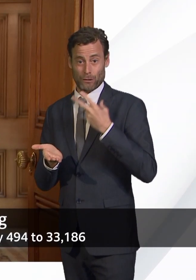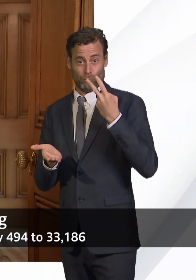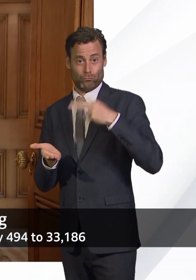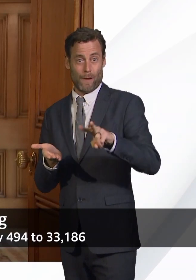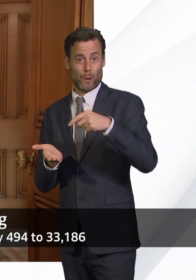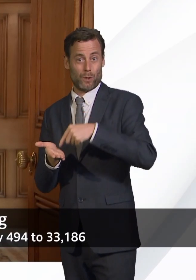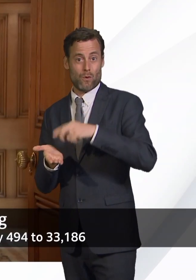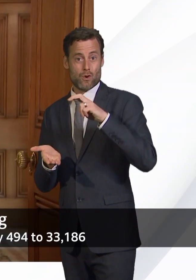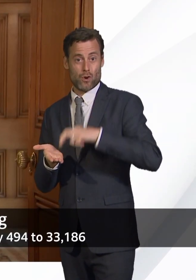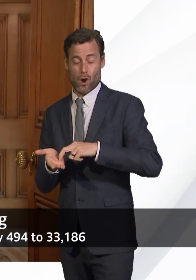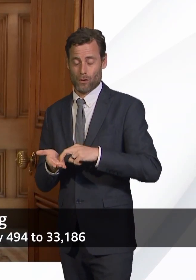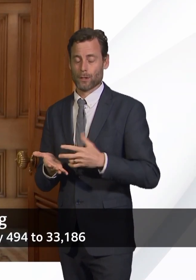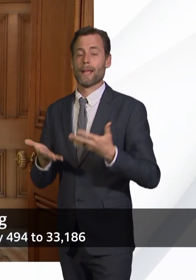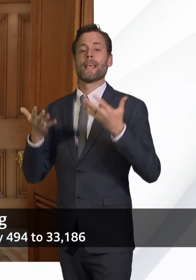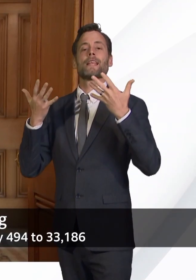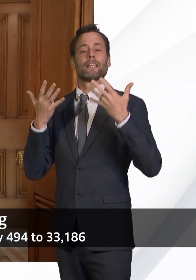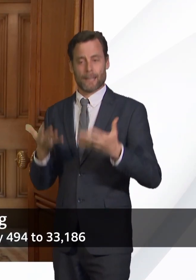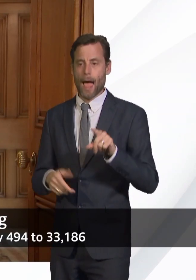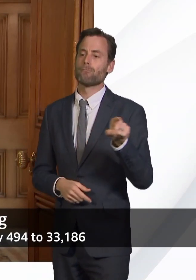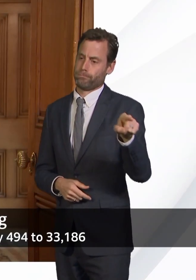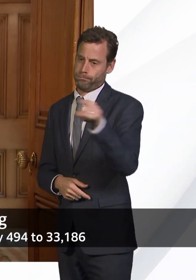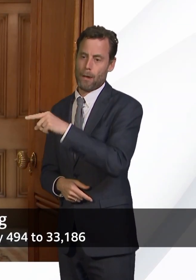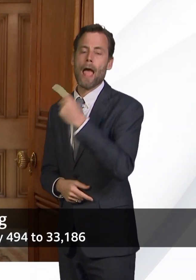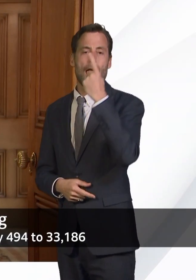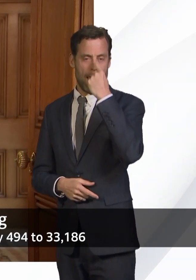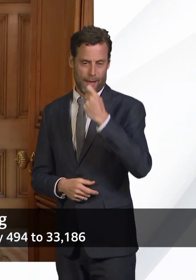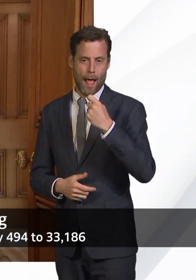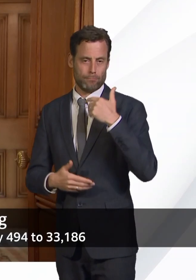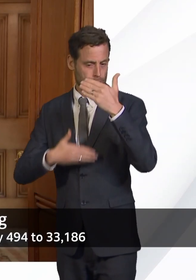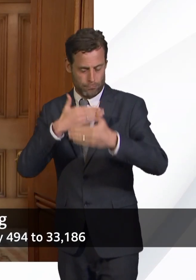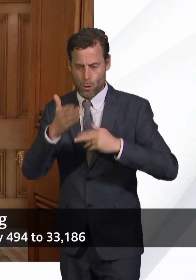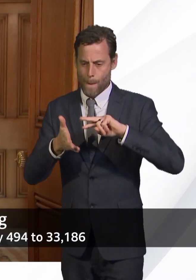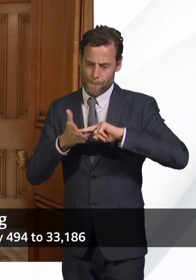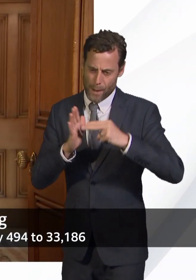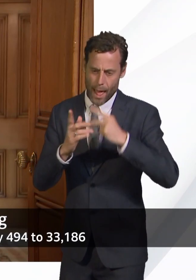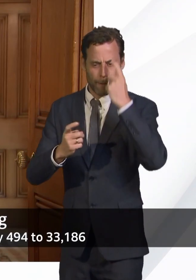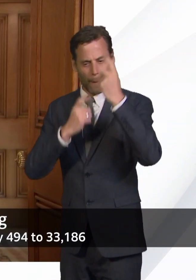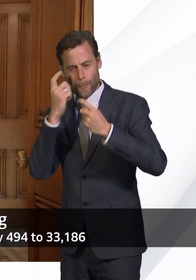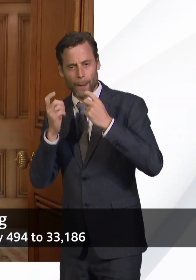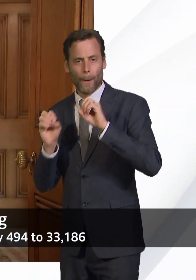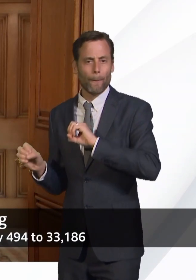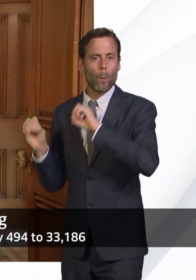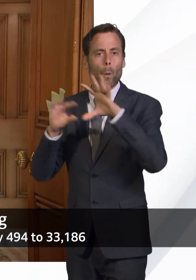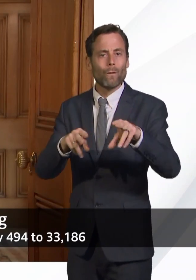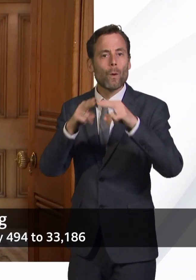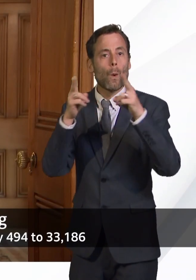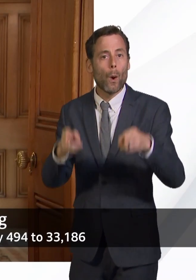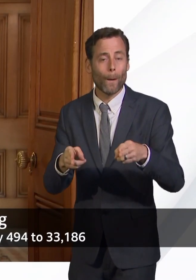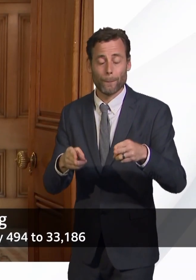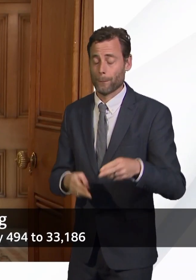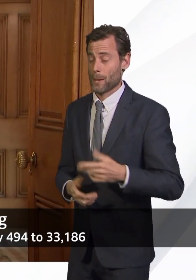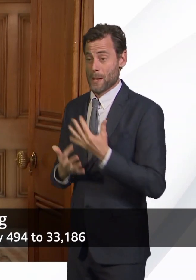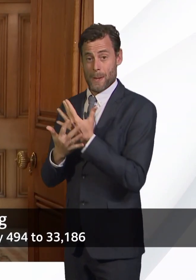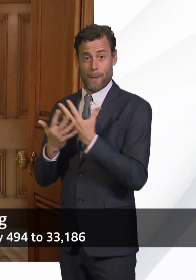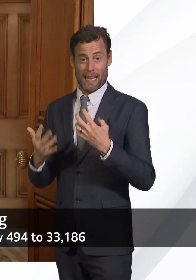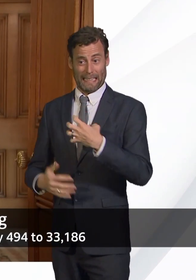or wanting to move home. The pressure to move, for some, was becoming acute, with serious